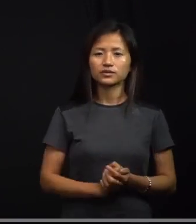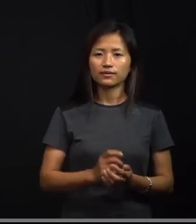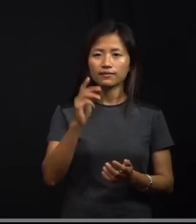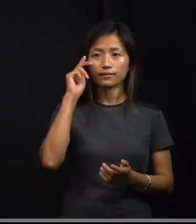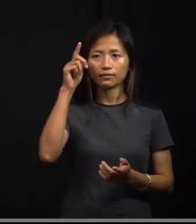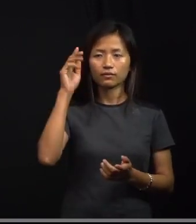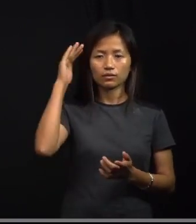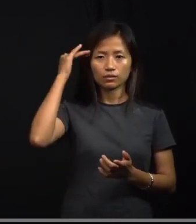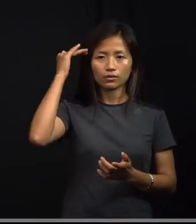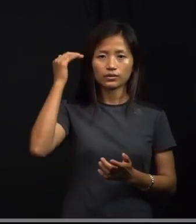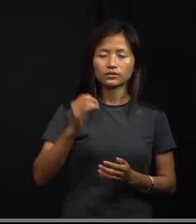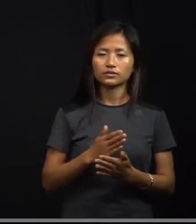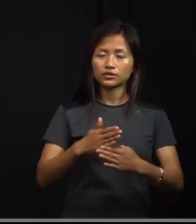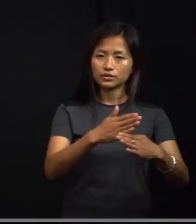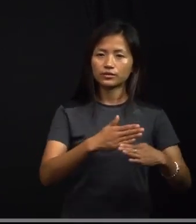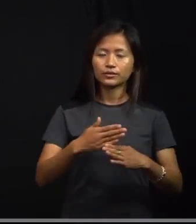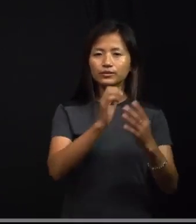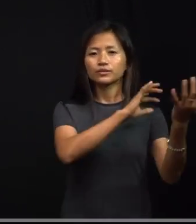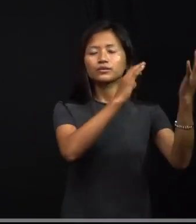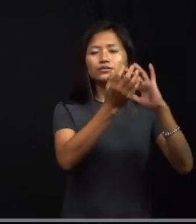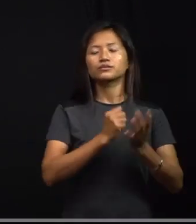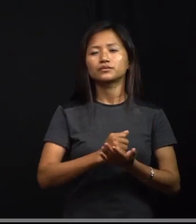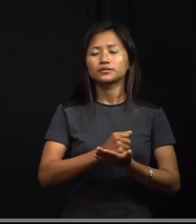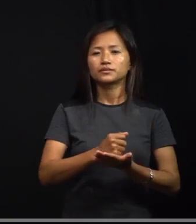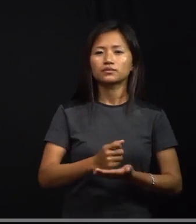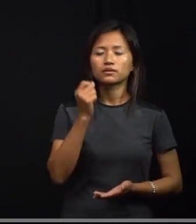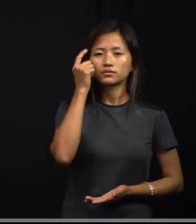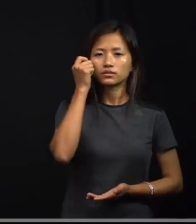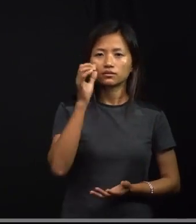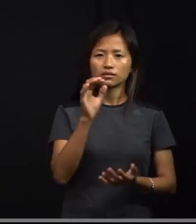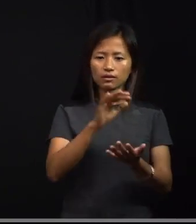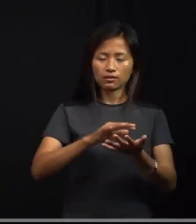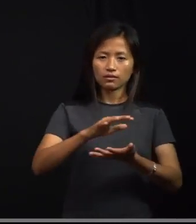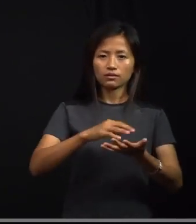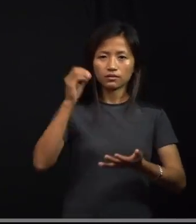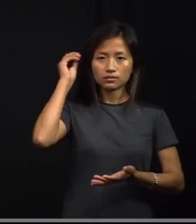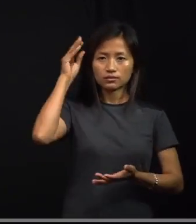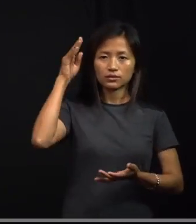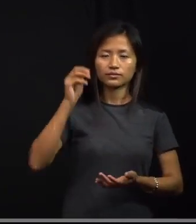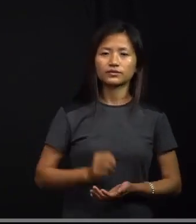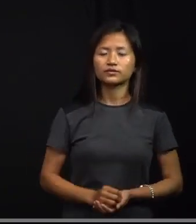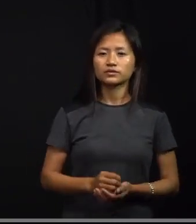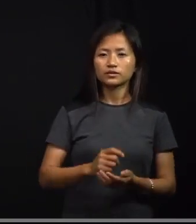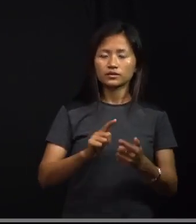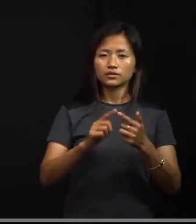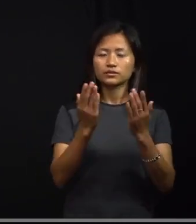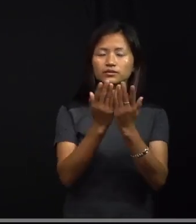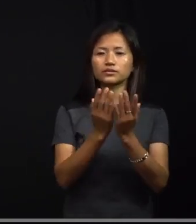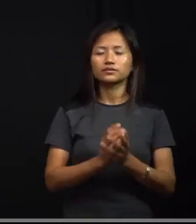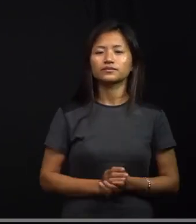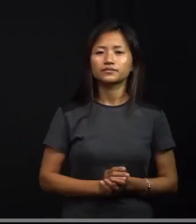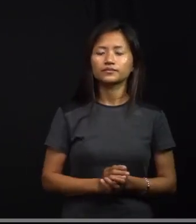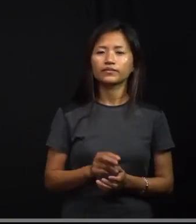knowledge that they have shared with the world, we try to understand the concept of education. Okay, so some of